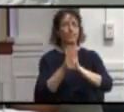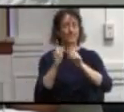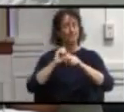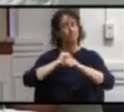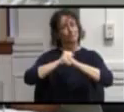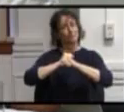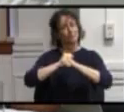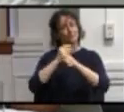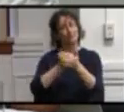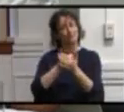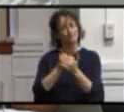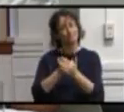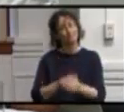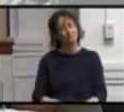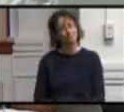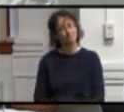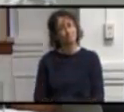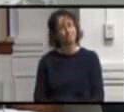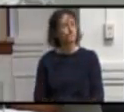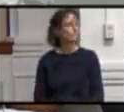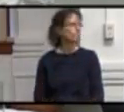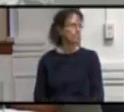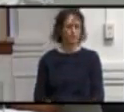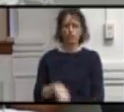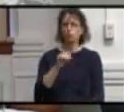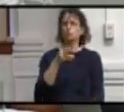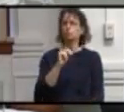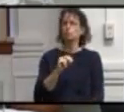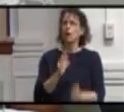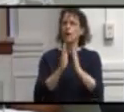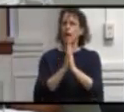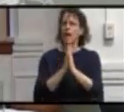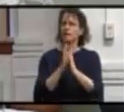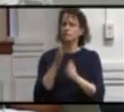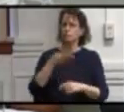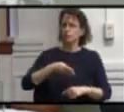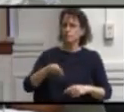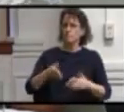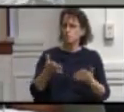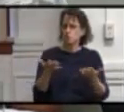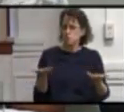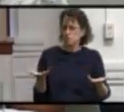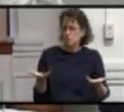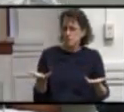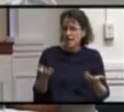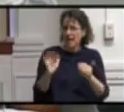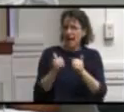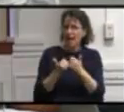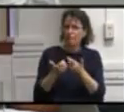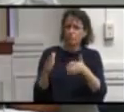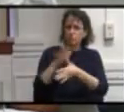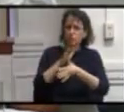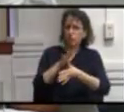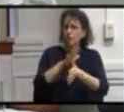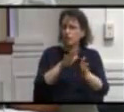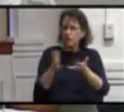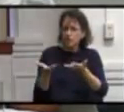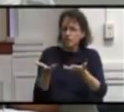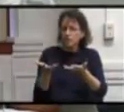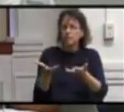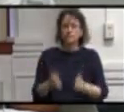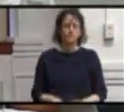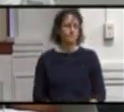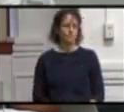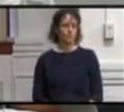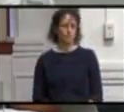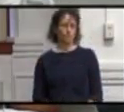protect it as best as they can. How is Brattleboro situated? I mean, I'm going to address that in a second. Yeah. The other thing that